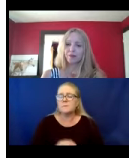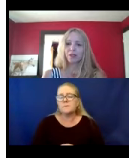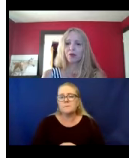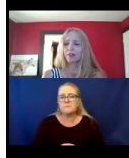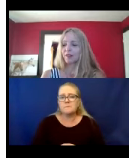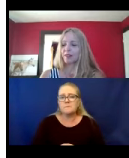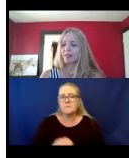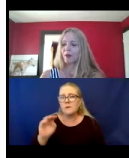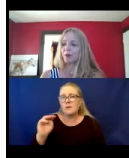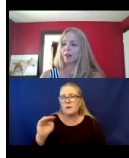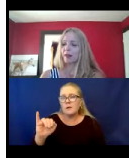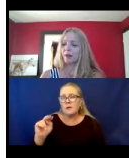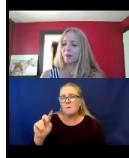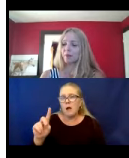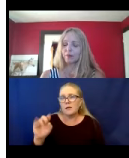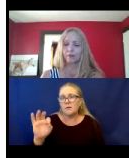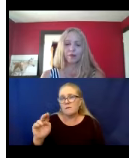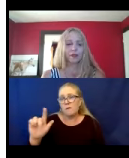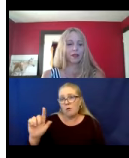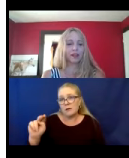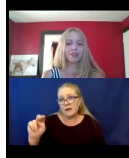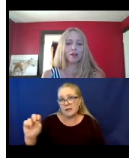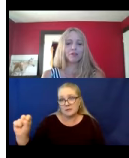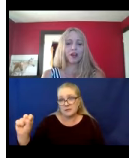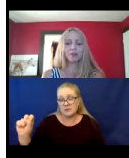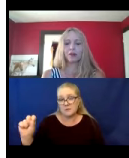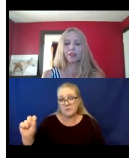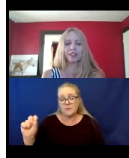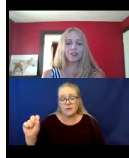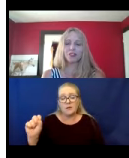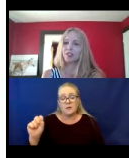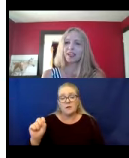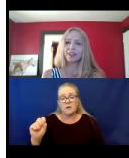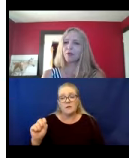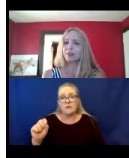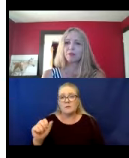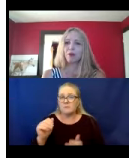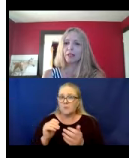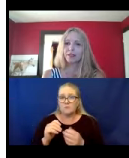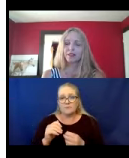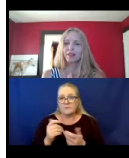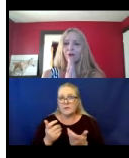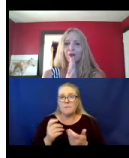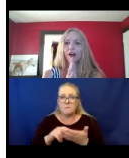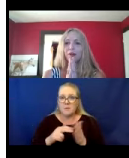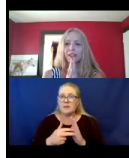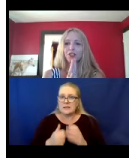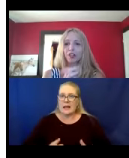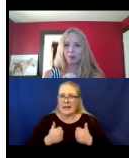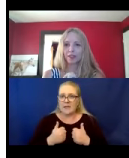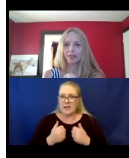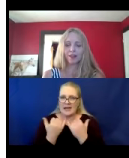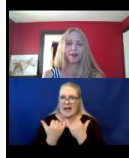Mindfulness is one of the things that that is often talked about. Again, that's just staying in the present moment without